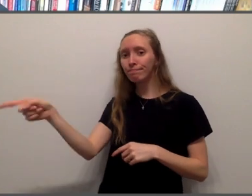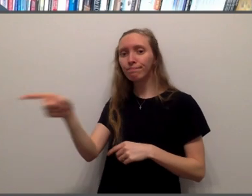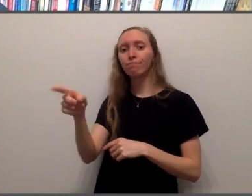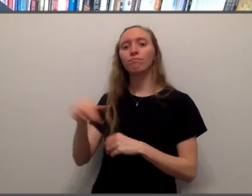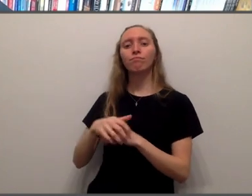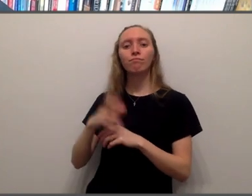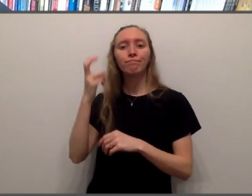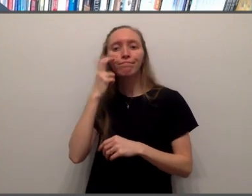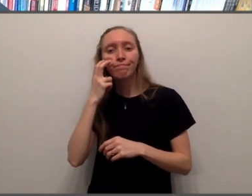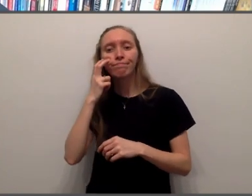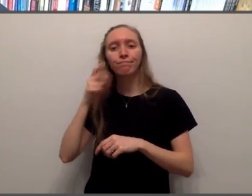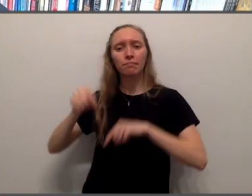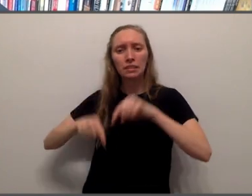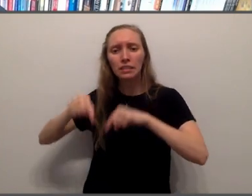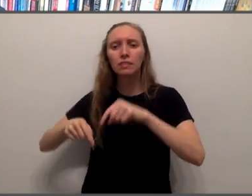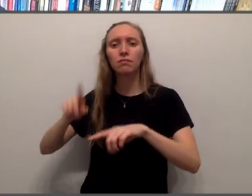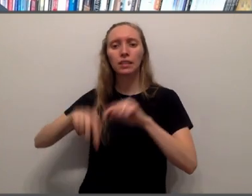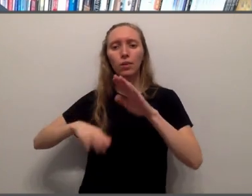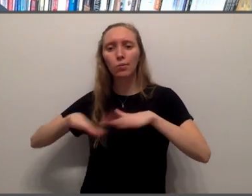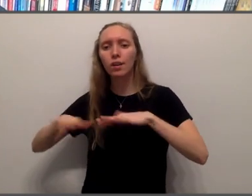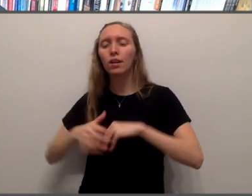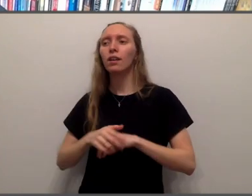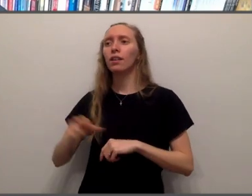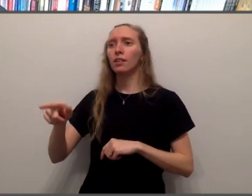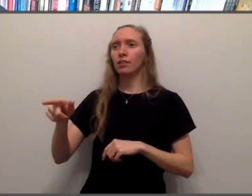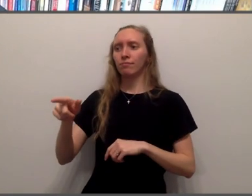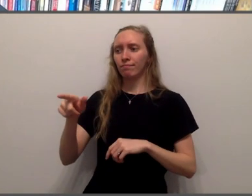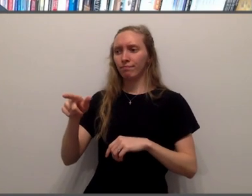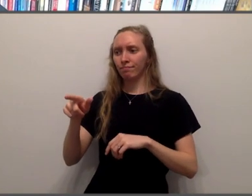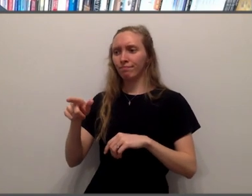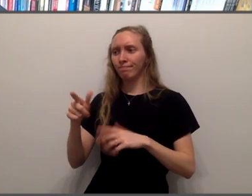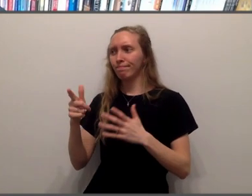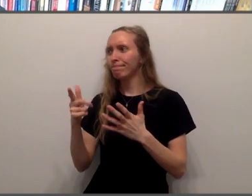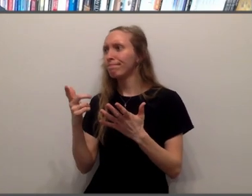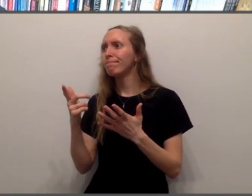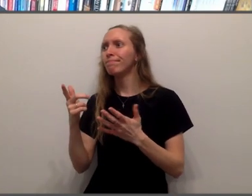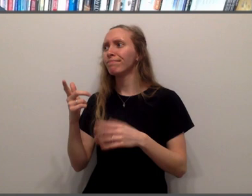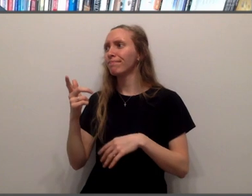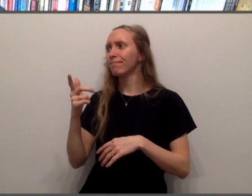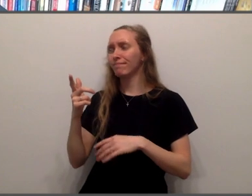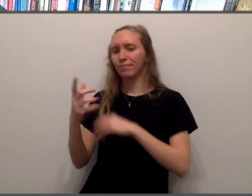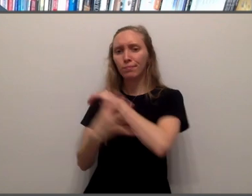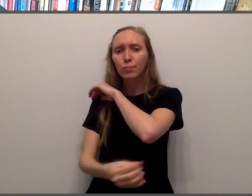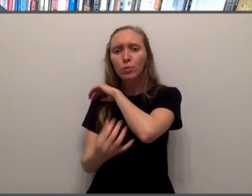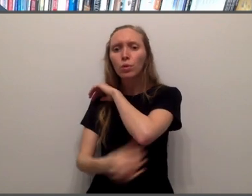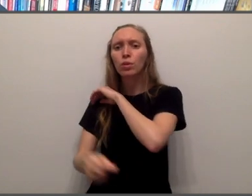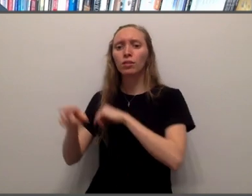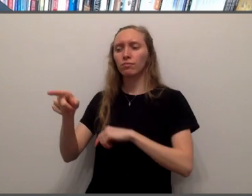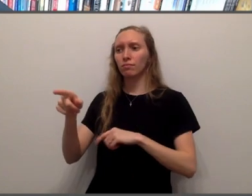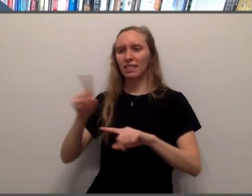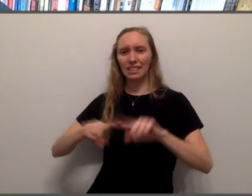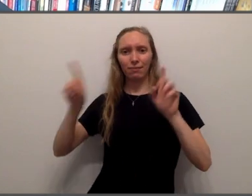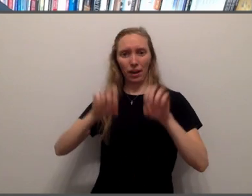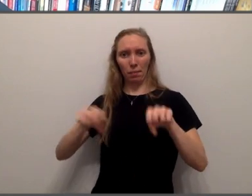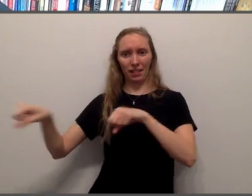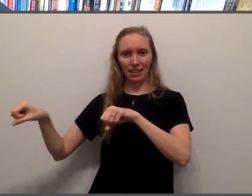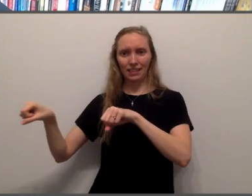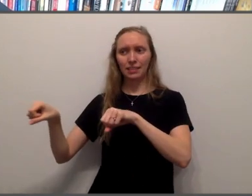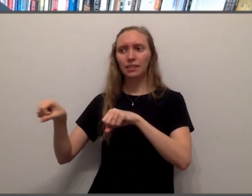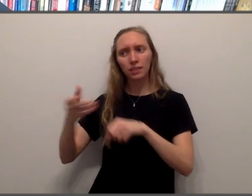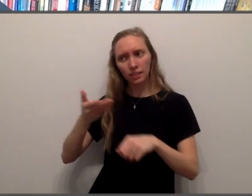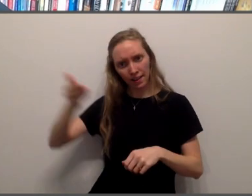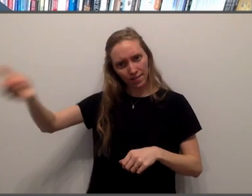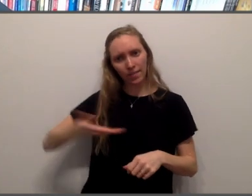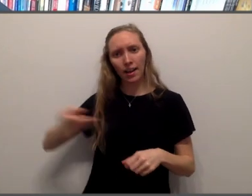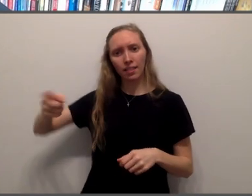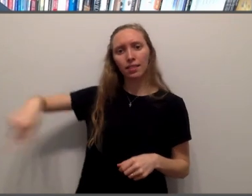are differently abled than you. You know, there's a reason why Jesus actually says